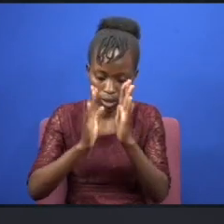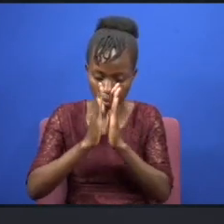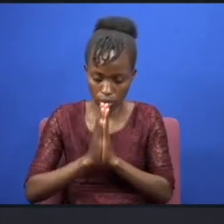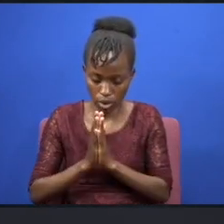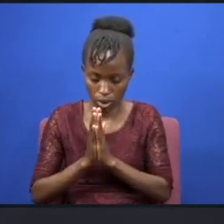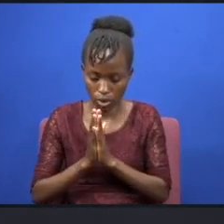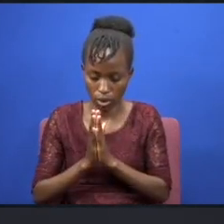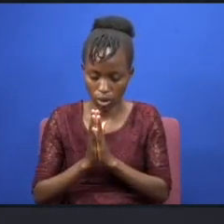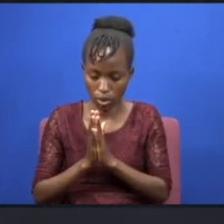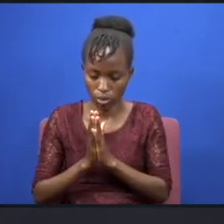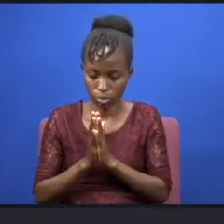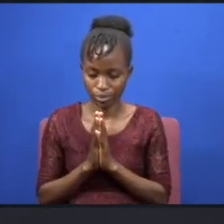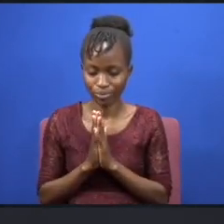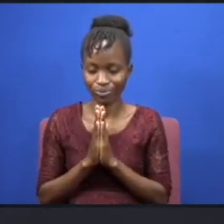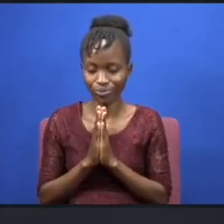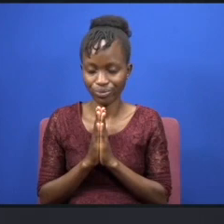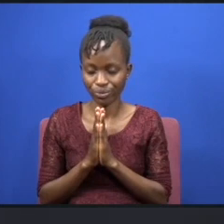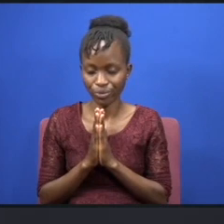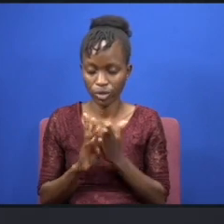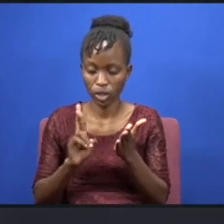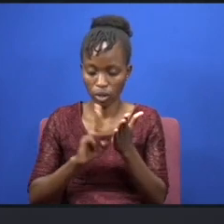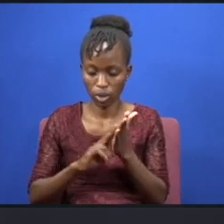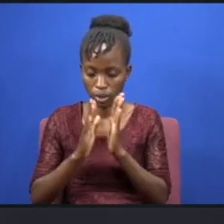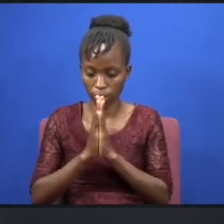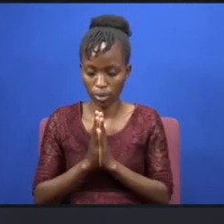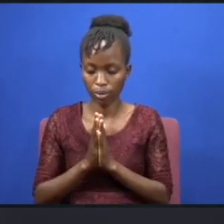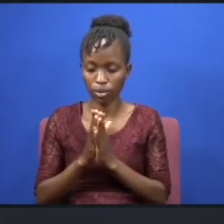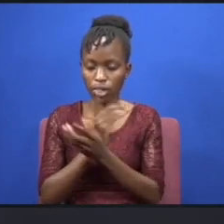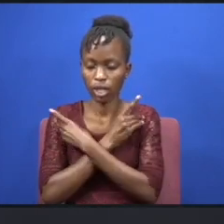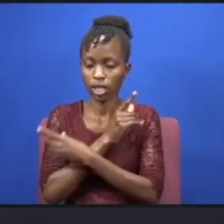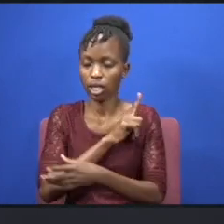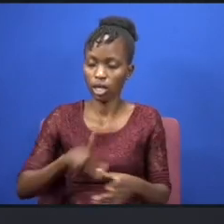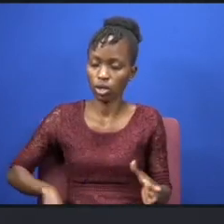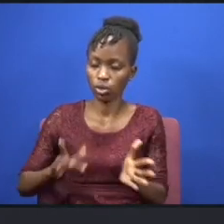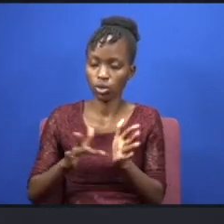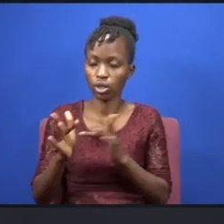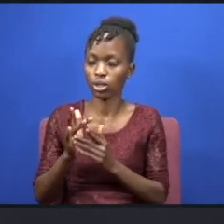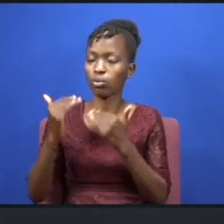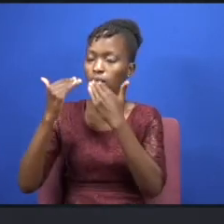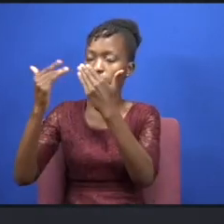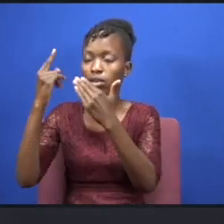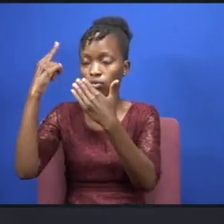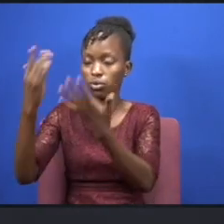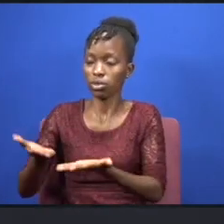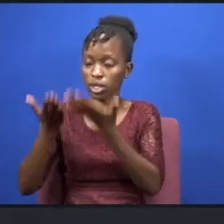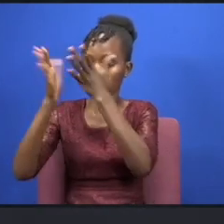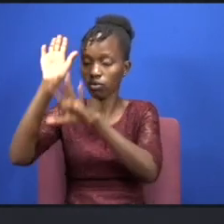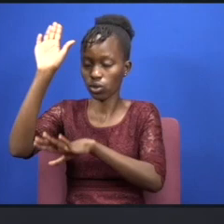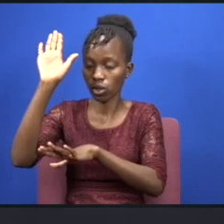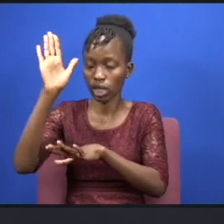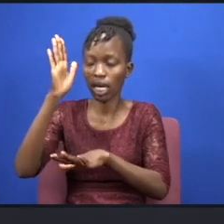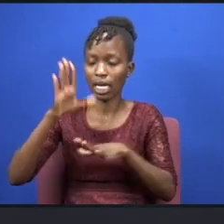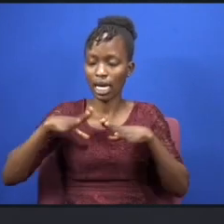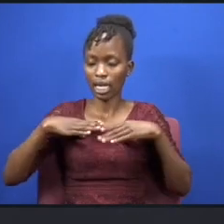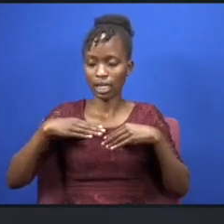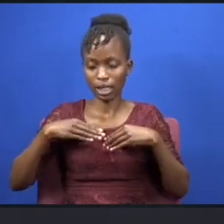into fellowship with the Savior. Repeat these words. Dear Lord Jesus, I am grateful for your sacrifice, and I recognize